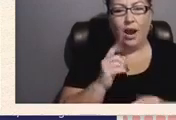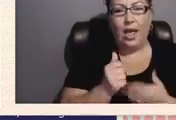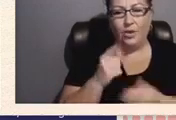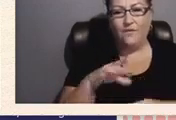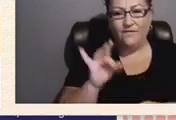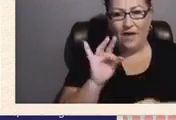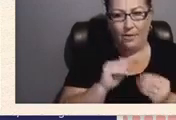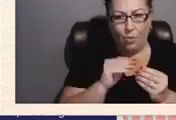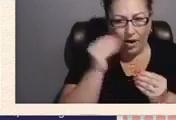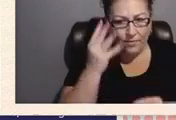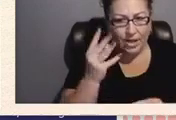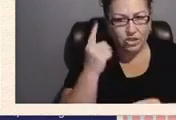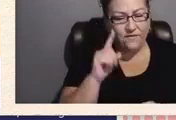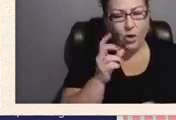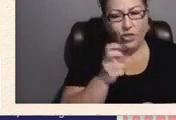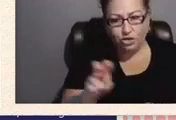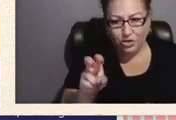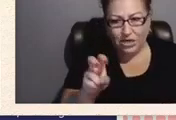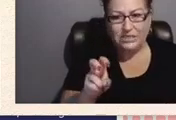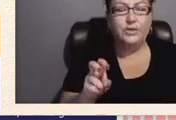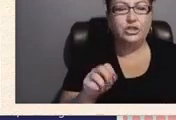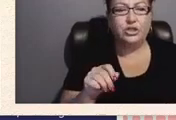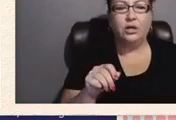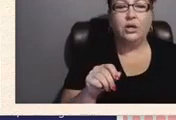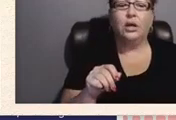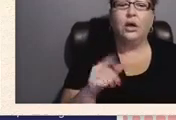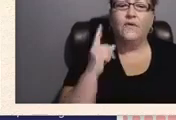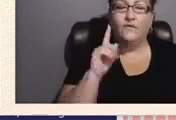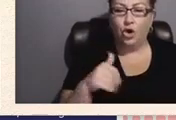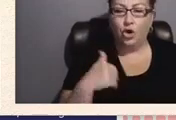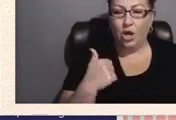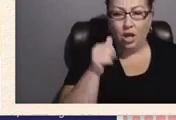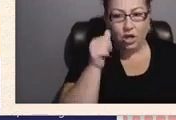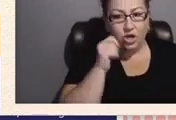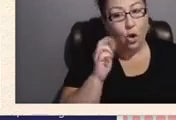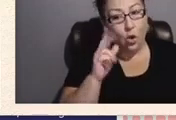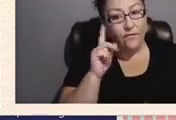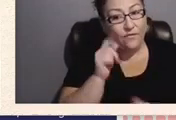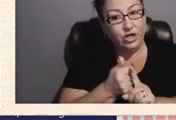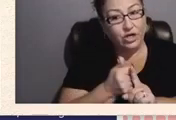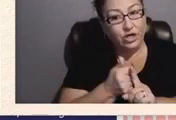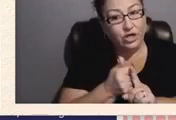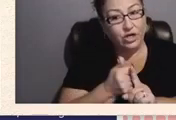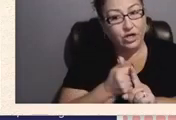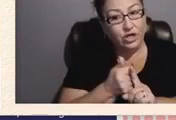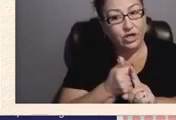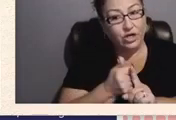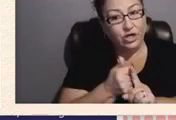information for the transition of your young adult or for yourself if you happen to be a young adult.